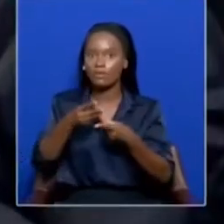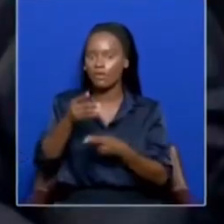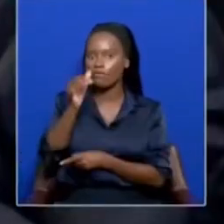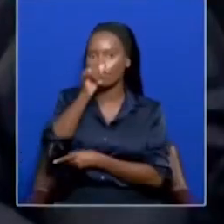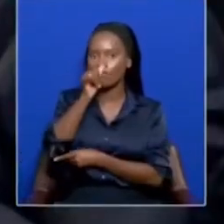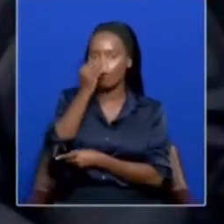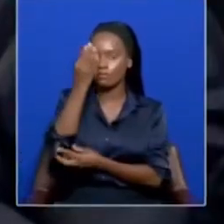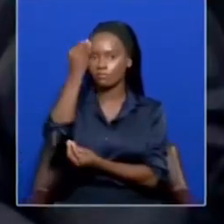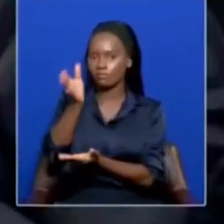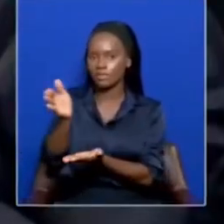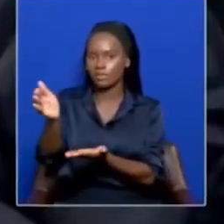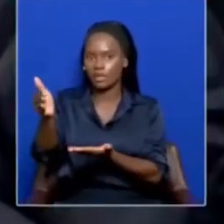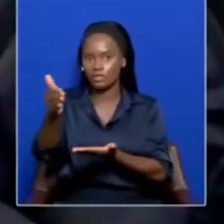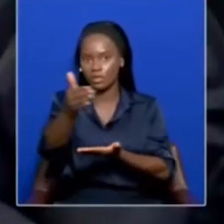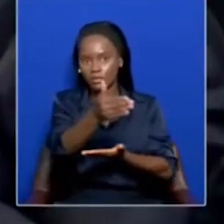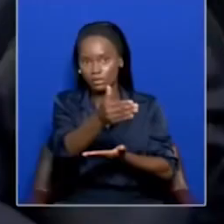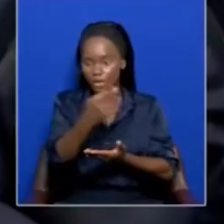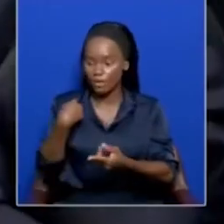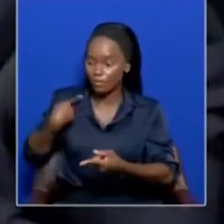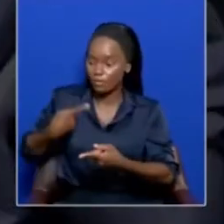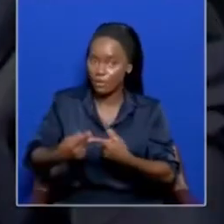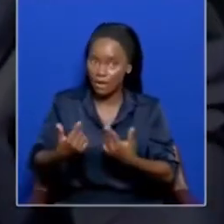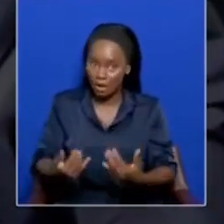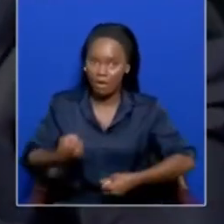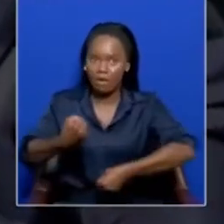Intelligence. Thank you.